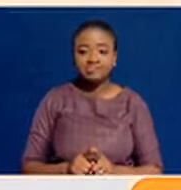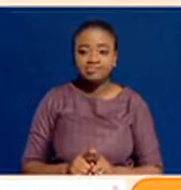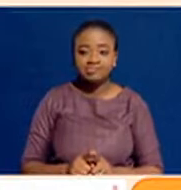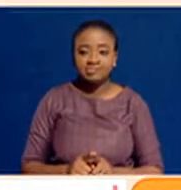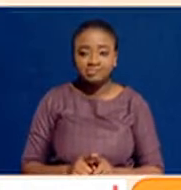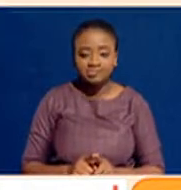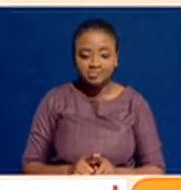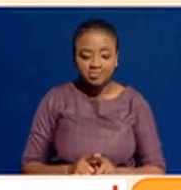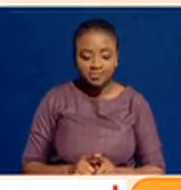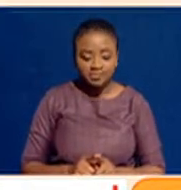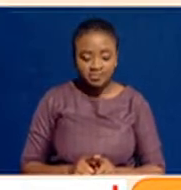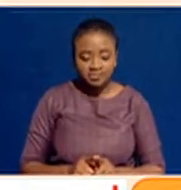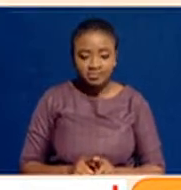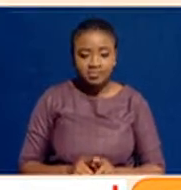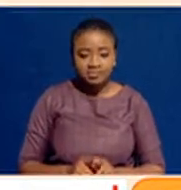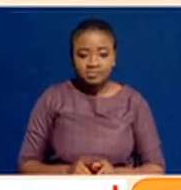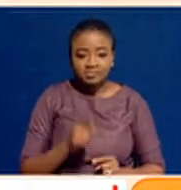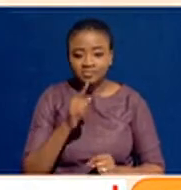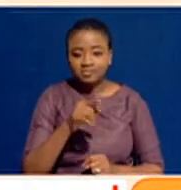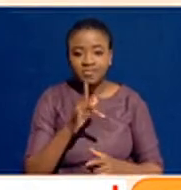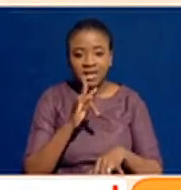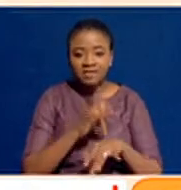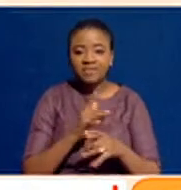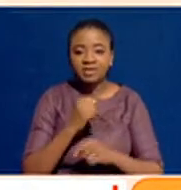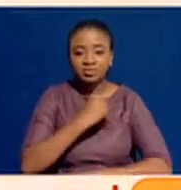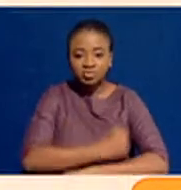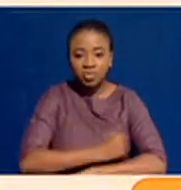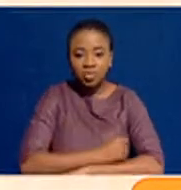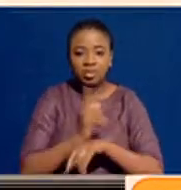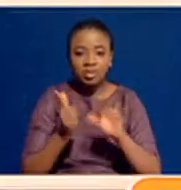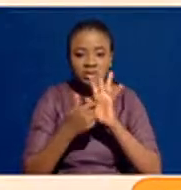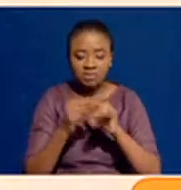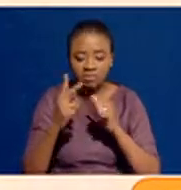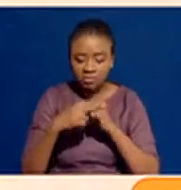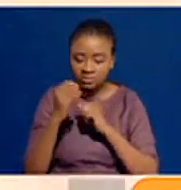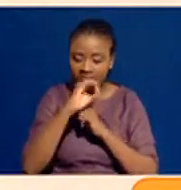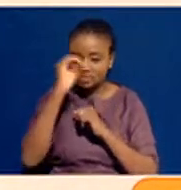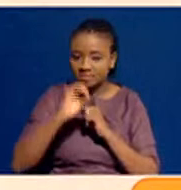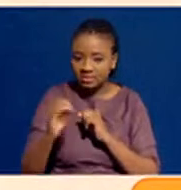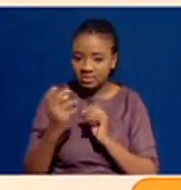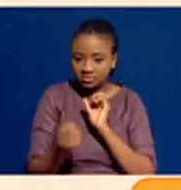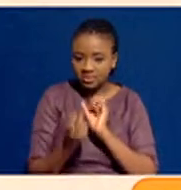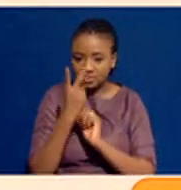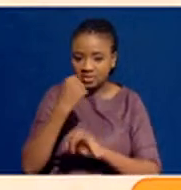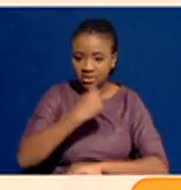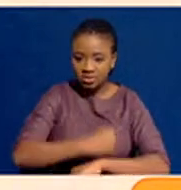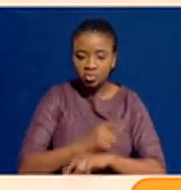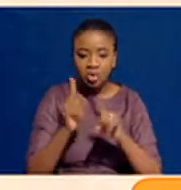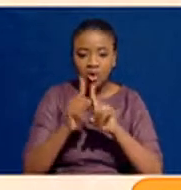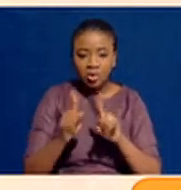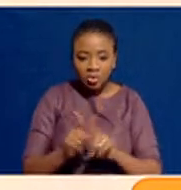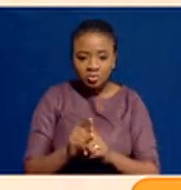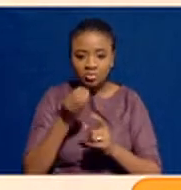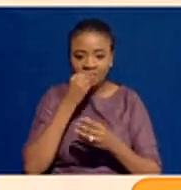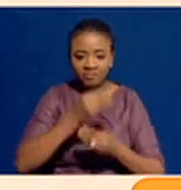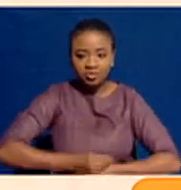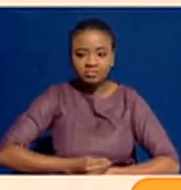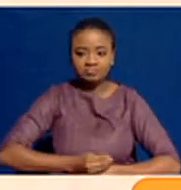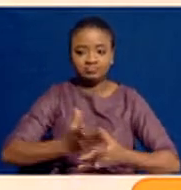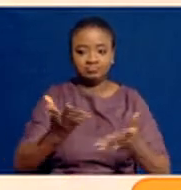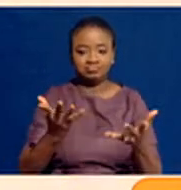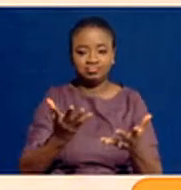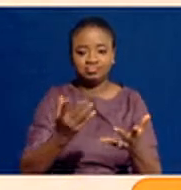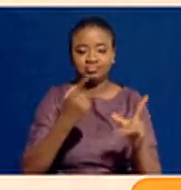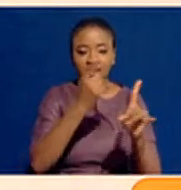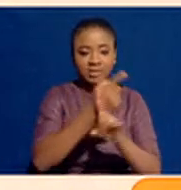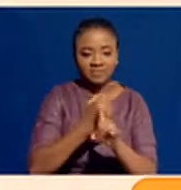these scholars who constitute around 70% of our secondary schools. In addition to the food distribution in